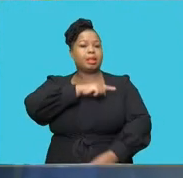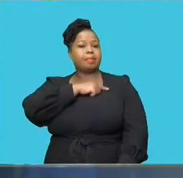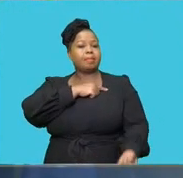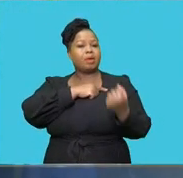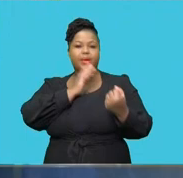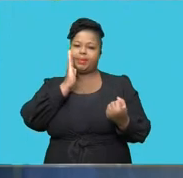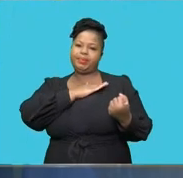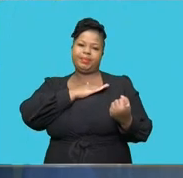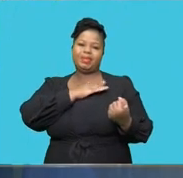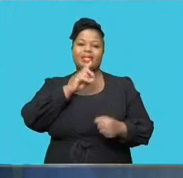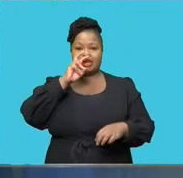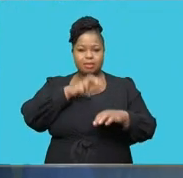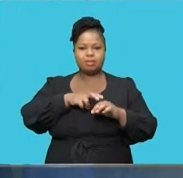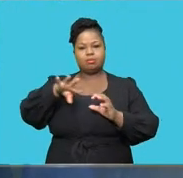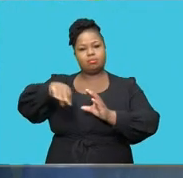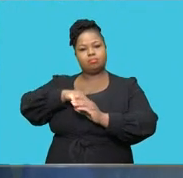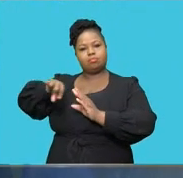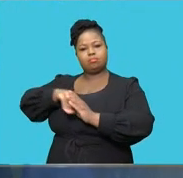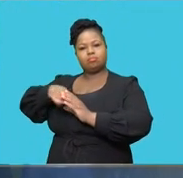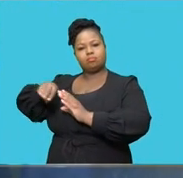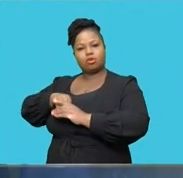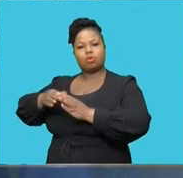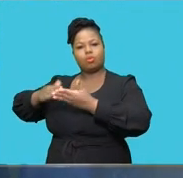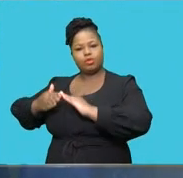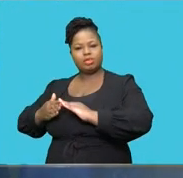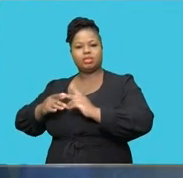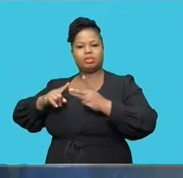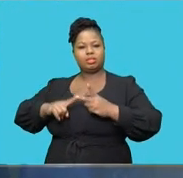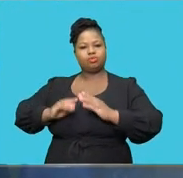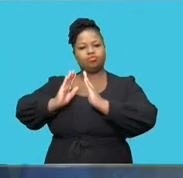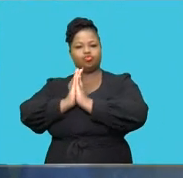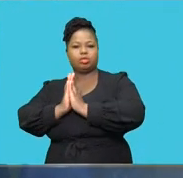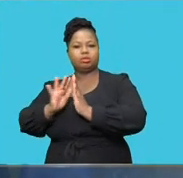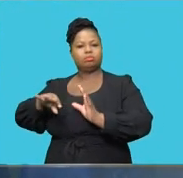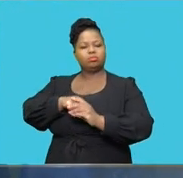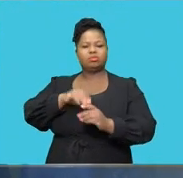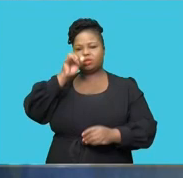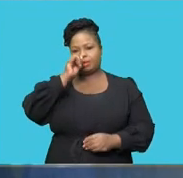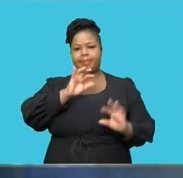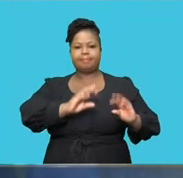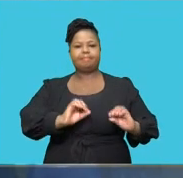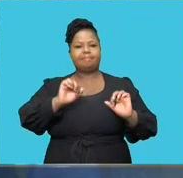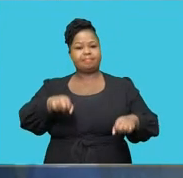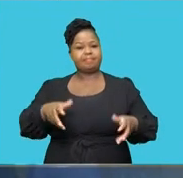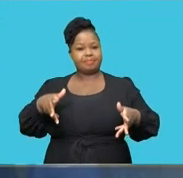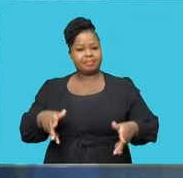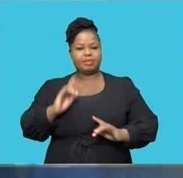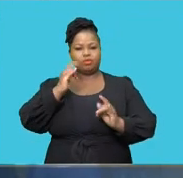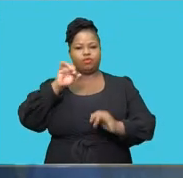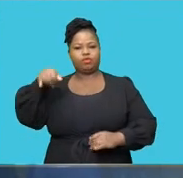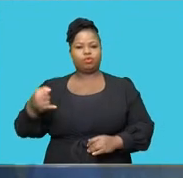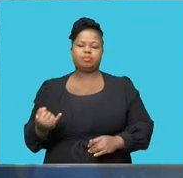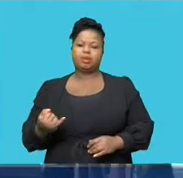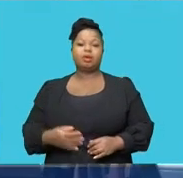kokuthi beze befake umphakathi ngokunjalo-ke nabezamabandla ukuze kubanjiswane kuliwe nobugebengu kakhulukazi lapha enkabeni yedolobha